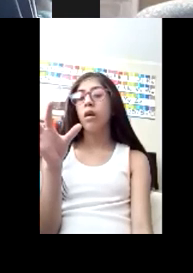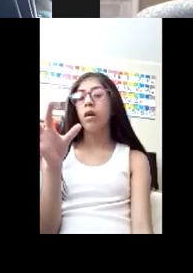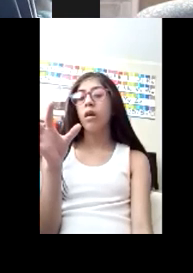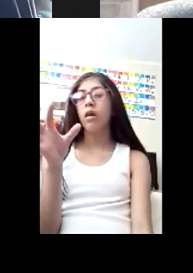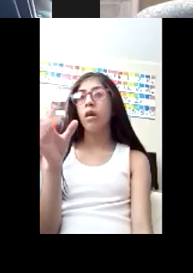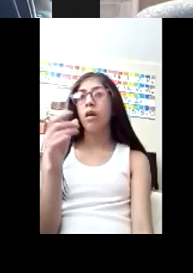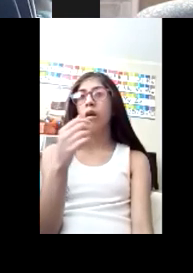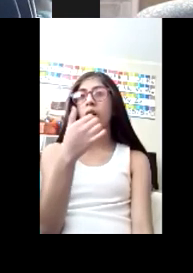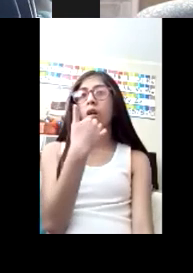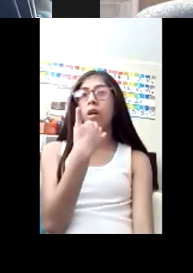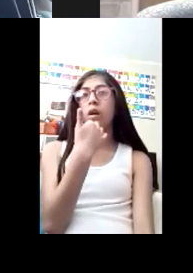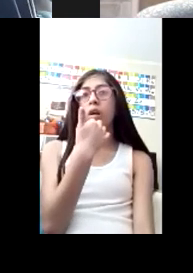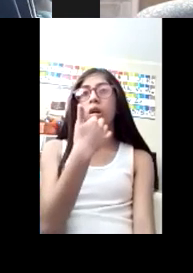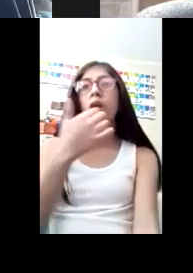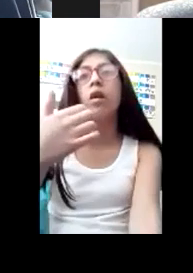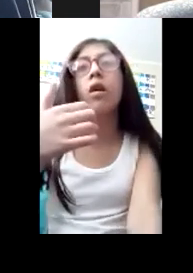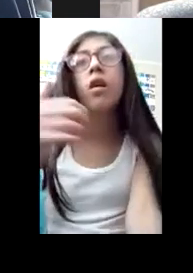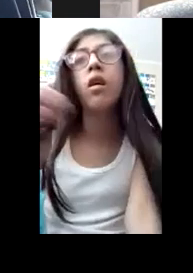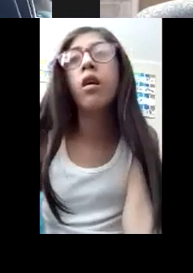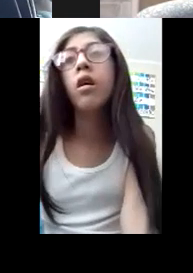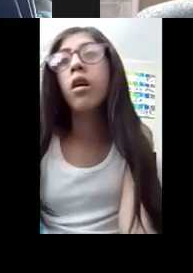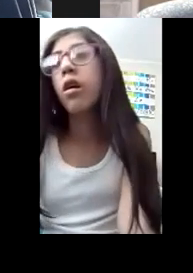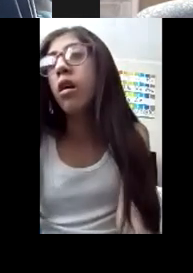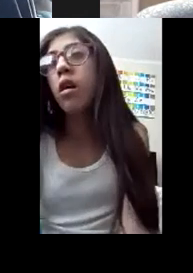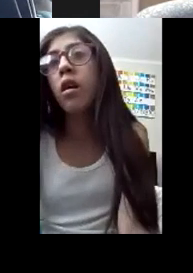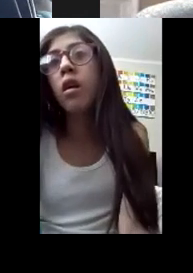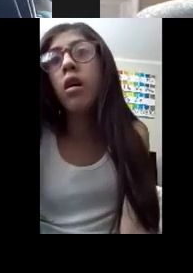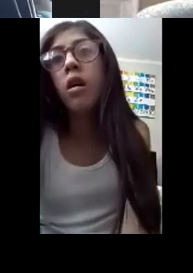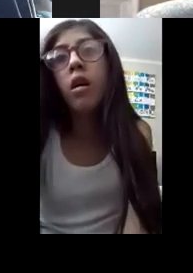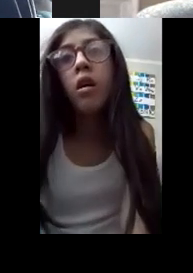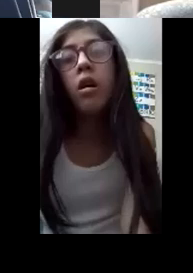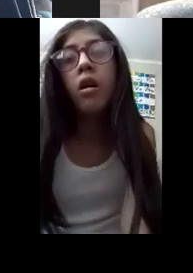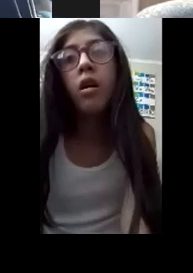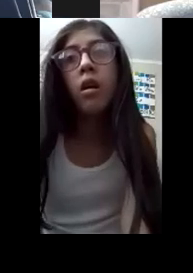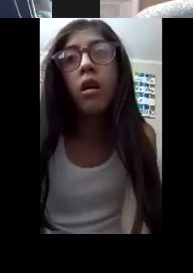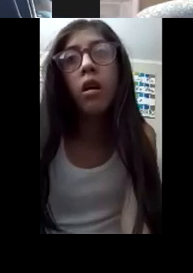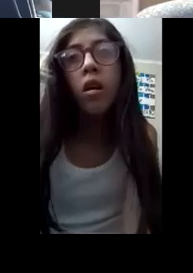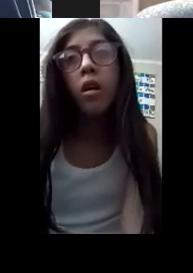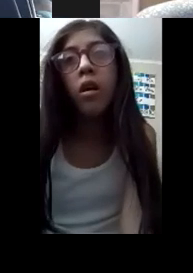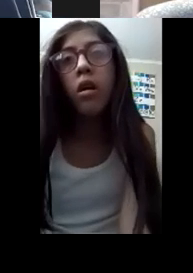What is going on? John? I wonder.